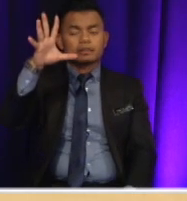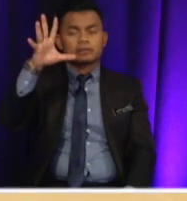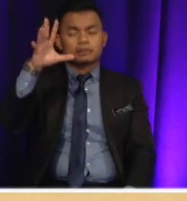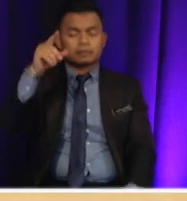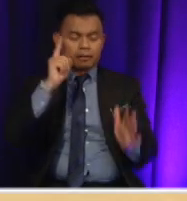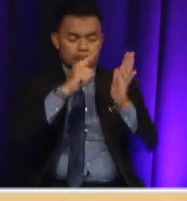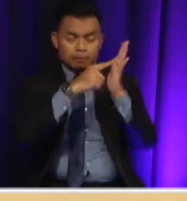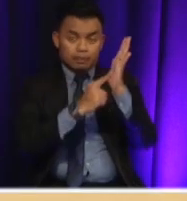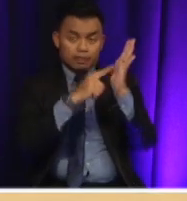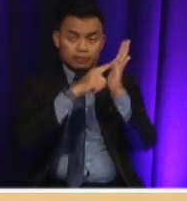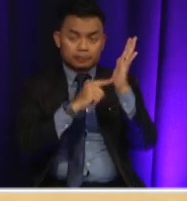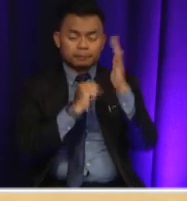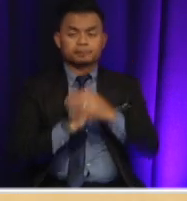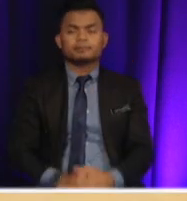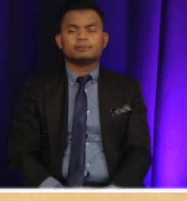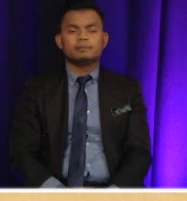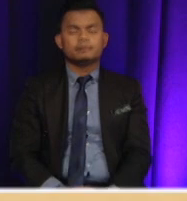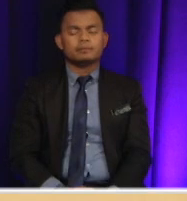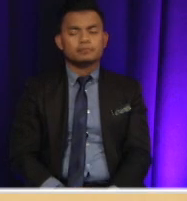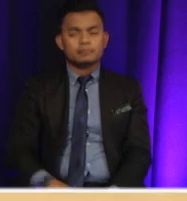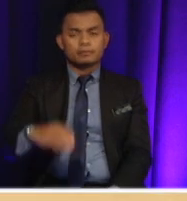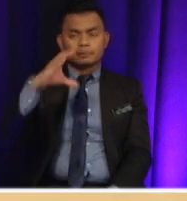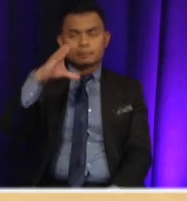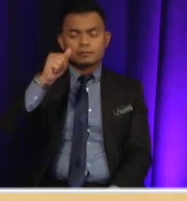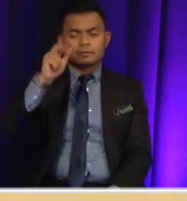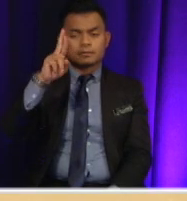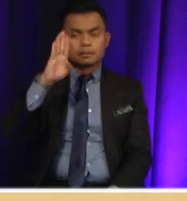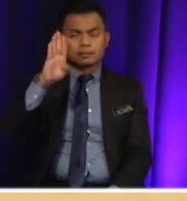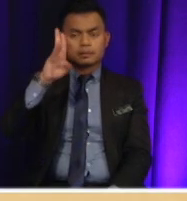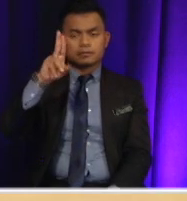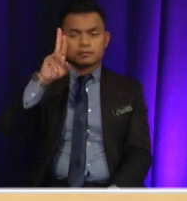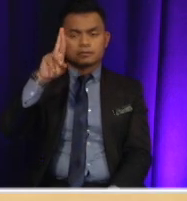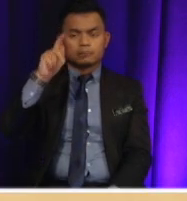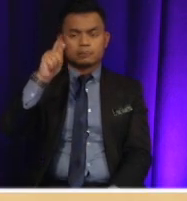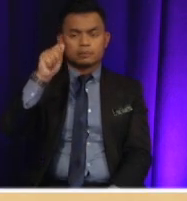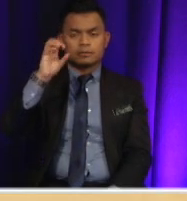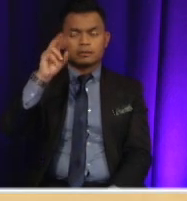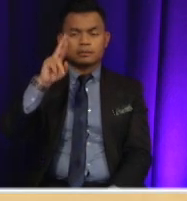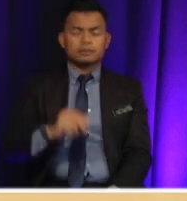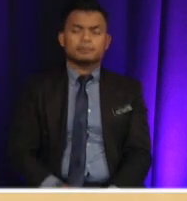of spark, the carburetor choked by bits of dirt,